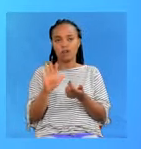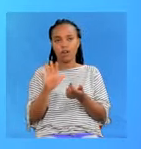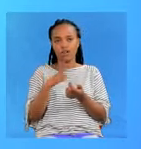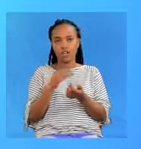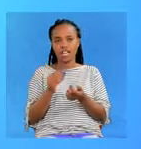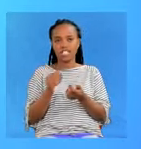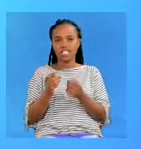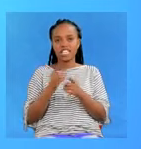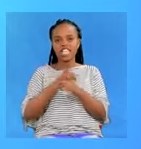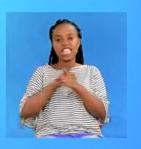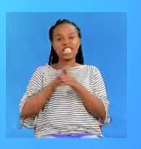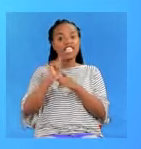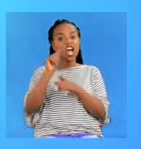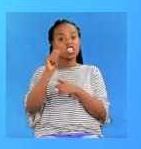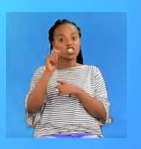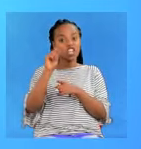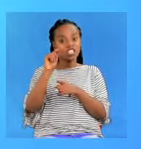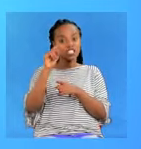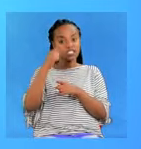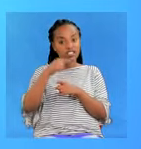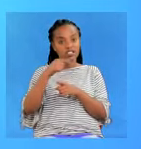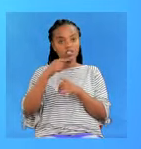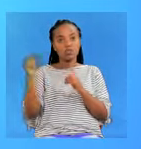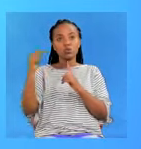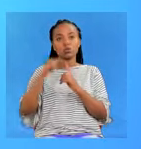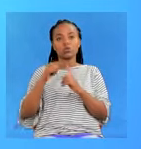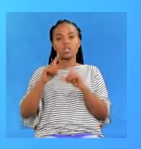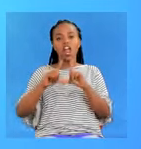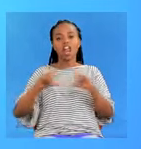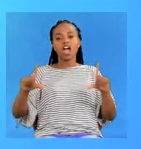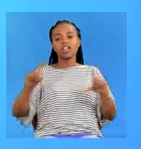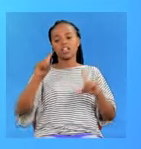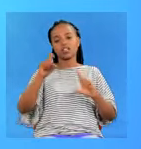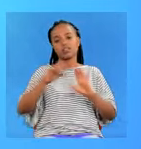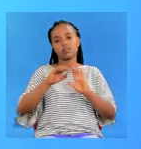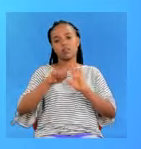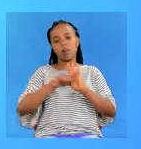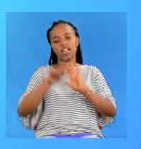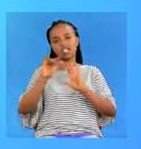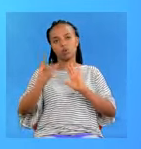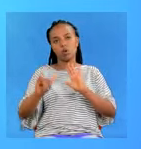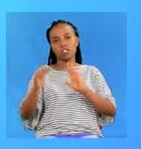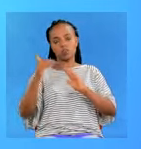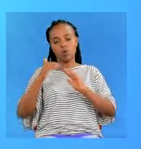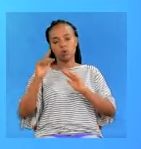is tangent to the line x minus y is equal to 1.